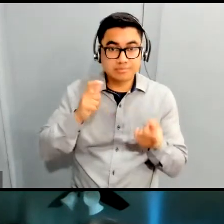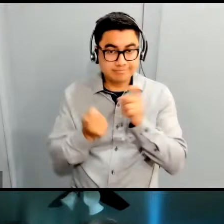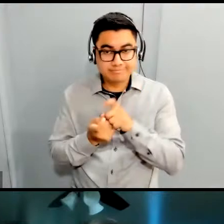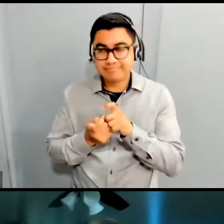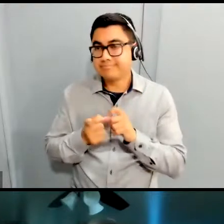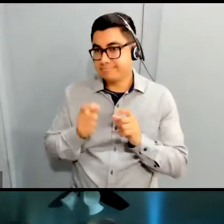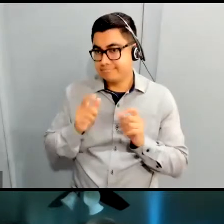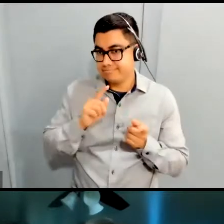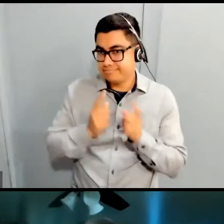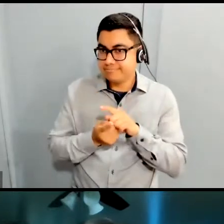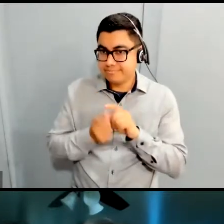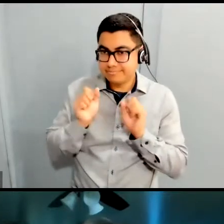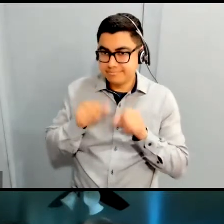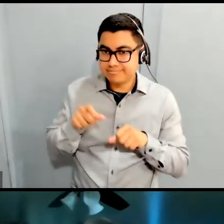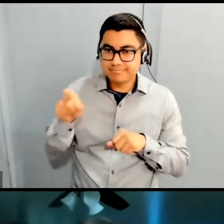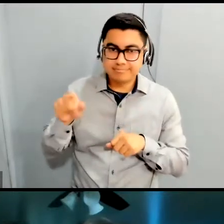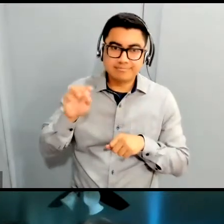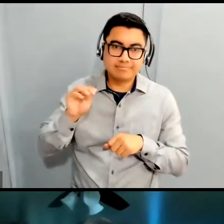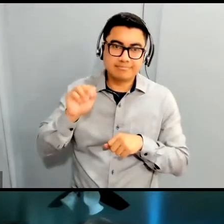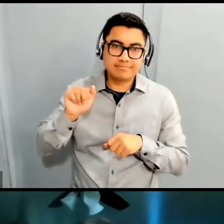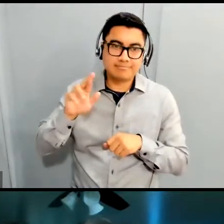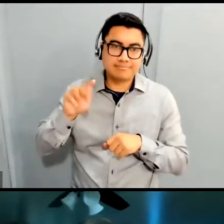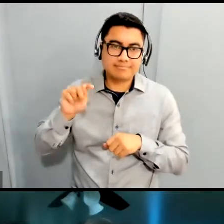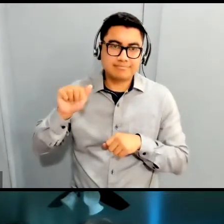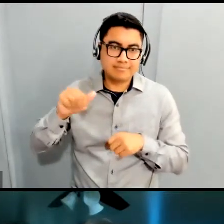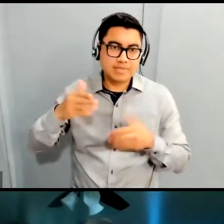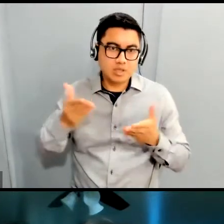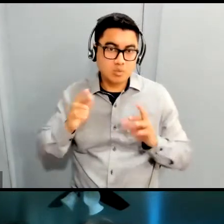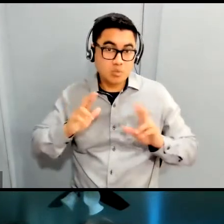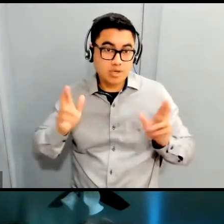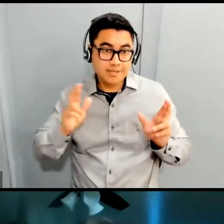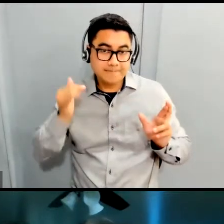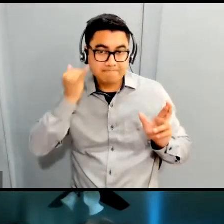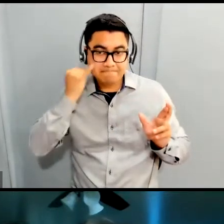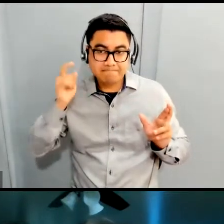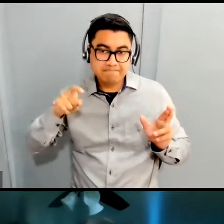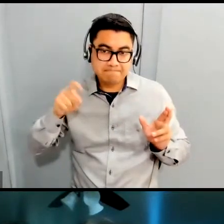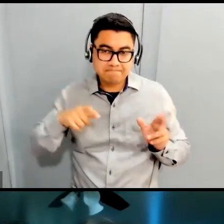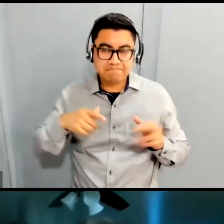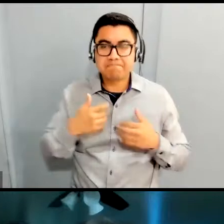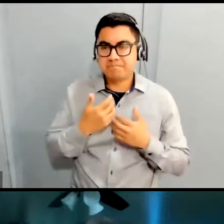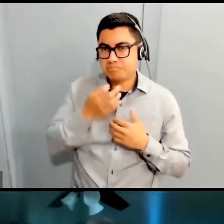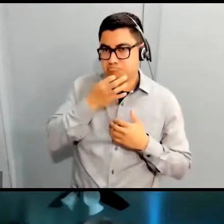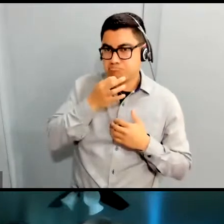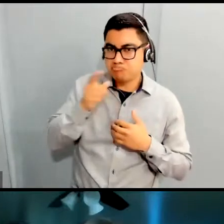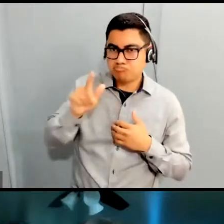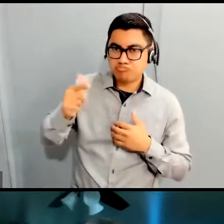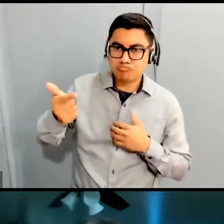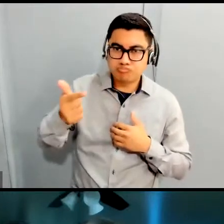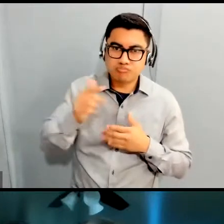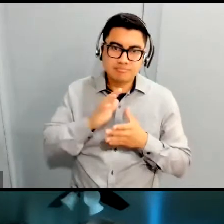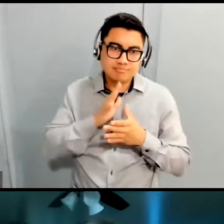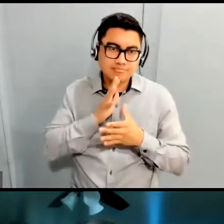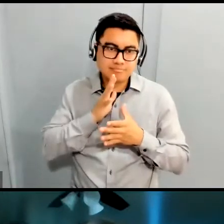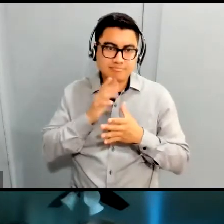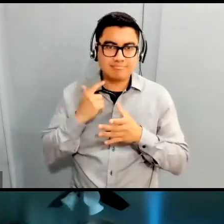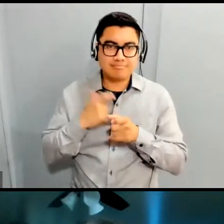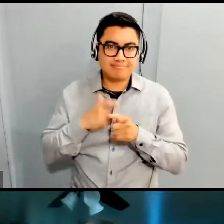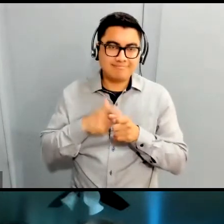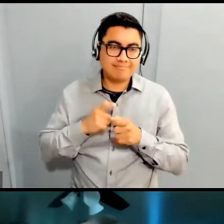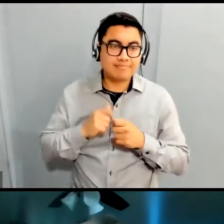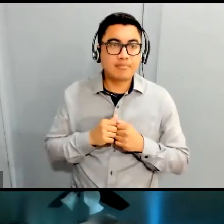language translation, Marta will be on standby for you, and we'll let Marta say that in a minute. In